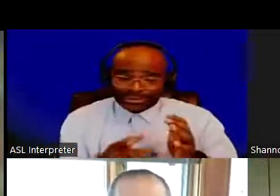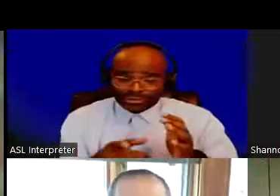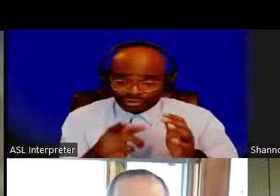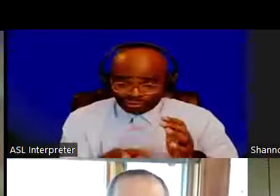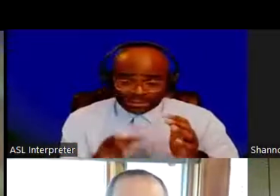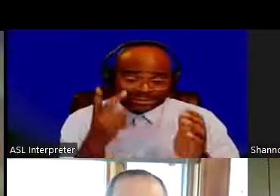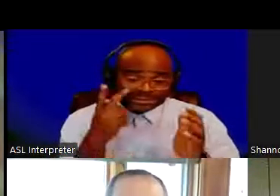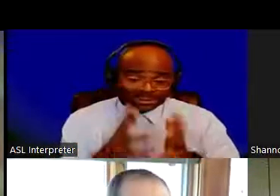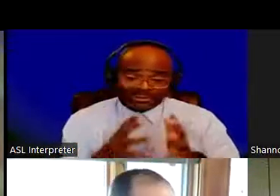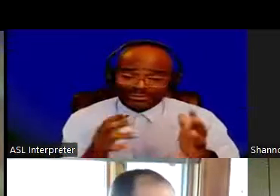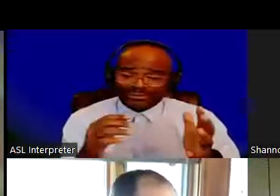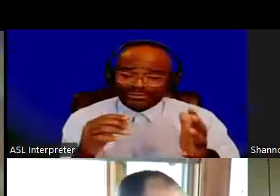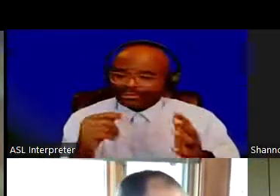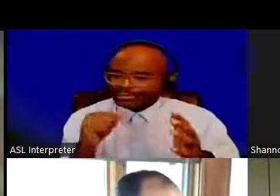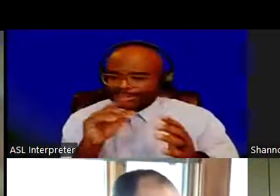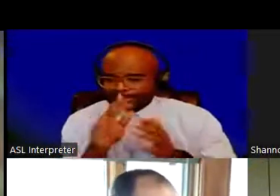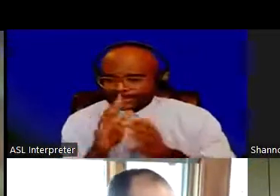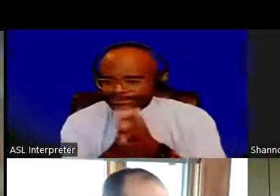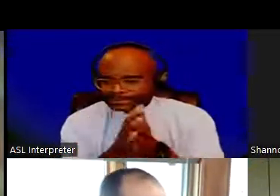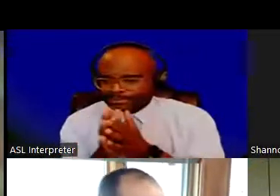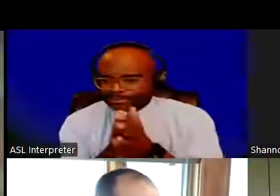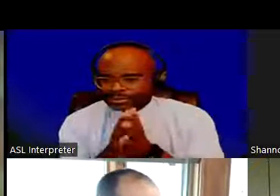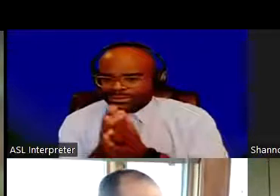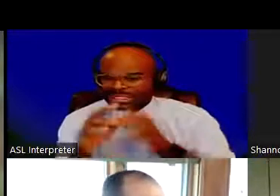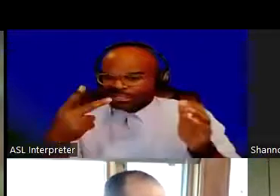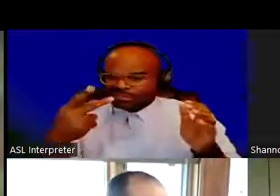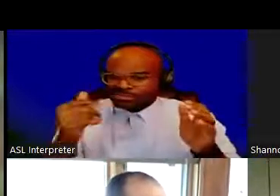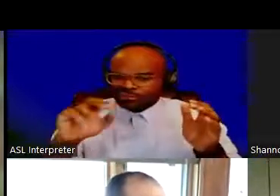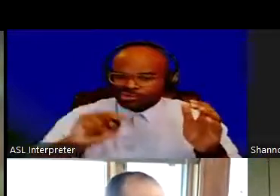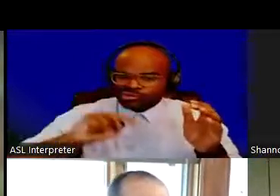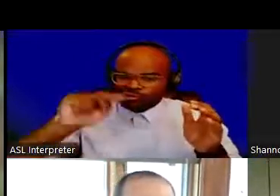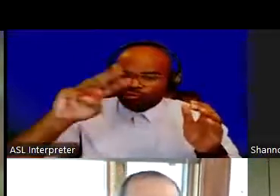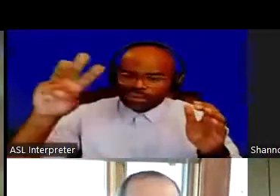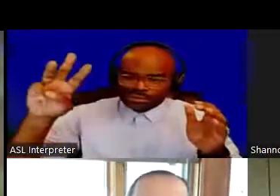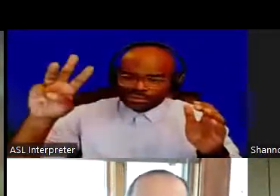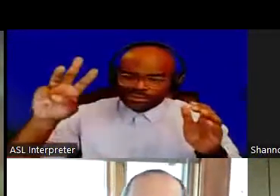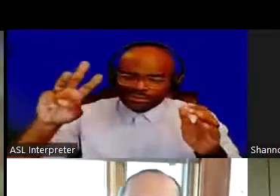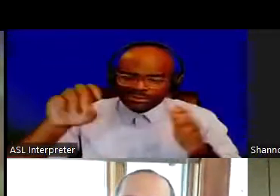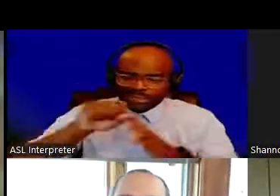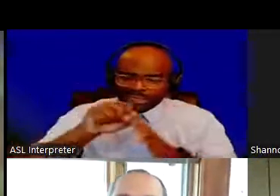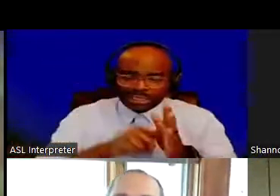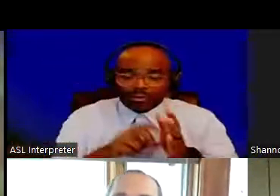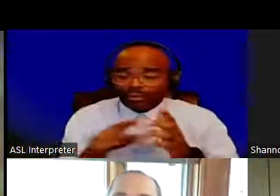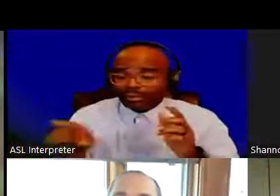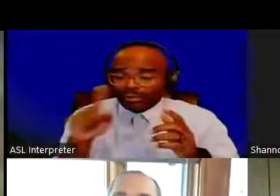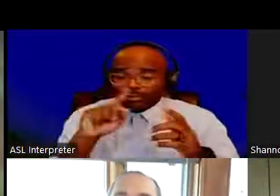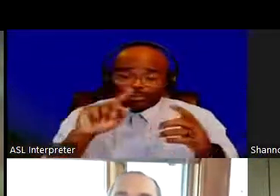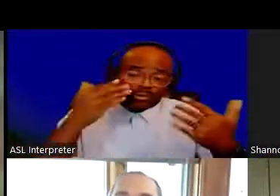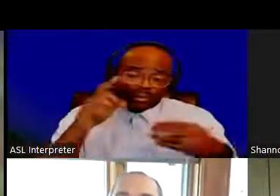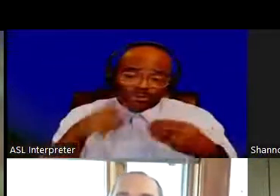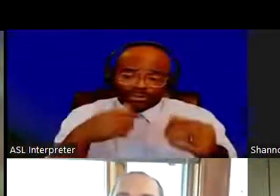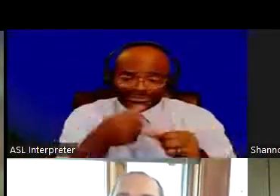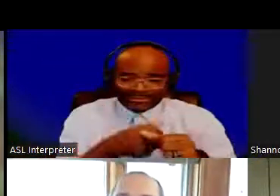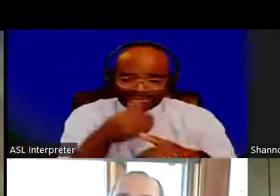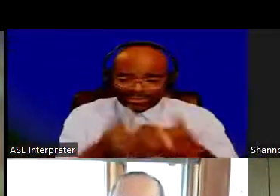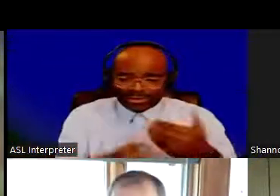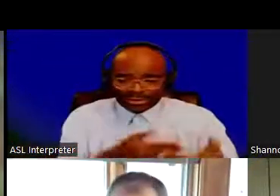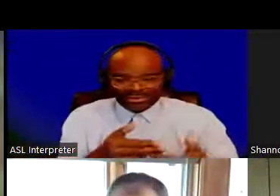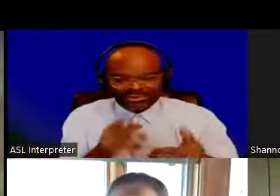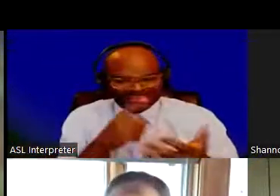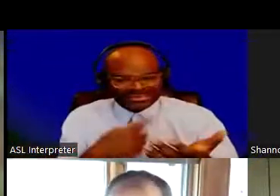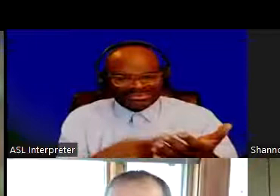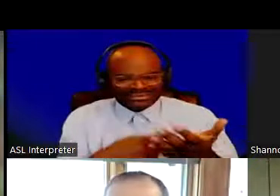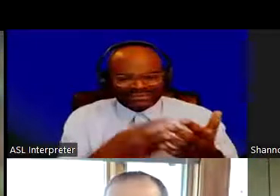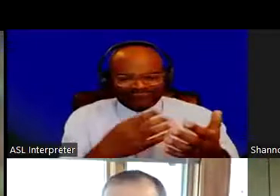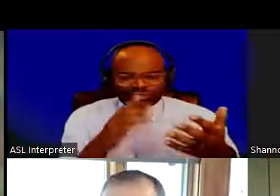seen a lack of interest in the Pacific Northwest and Western states, or is it more a case of not knowing about this process tool? So I'll let you cover that for scope, and